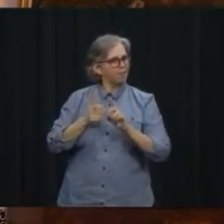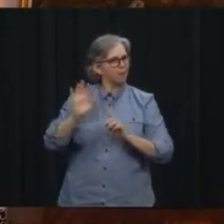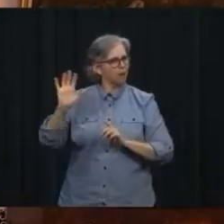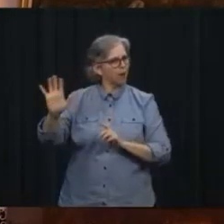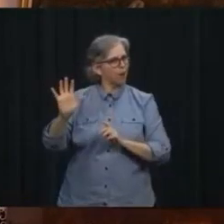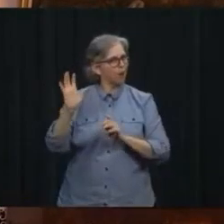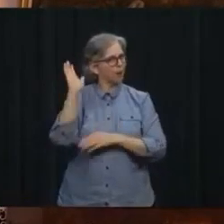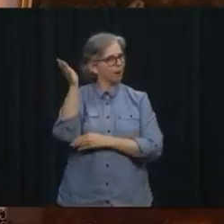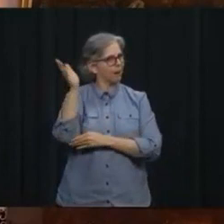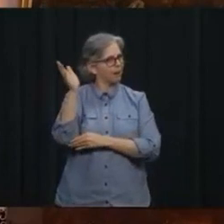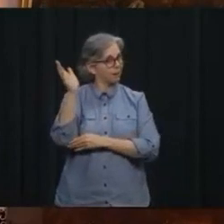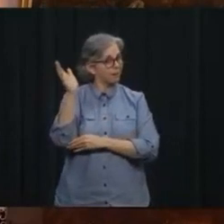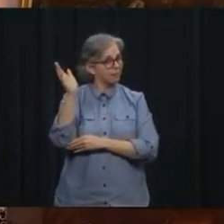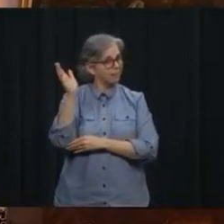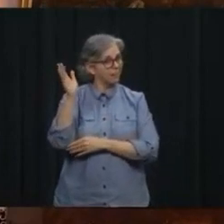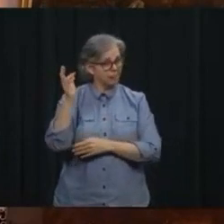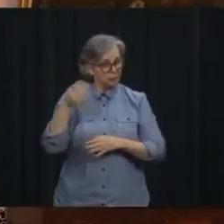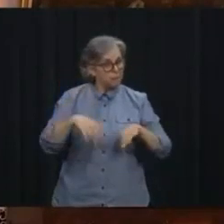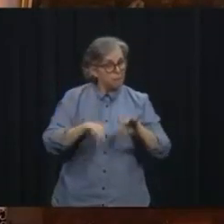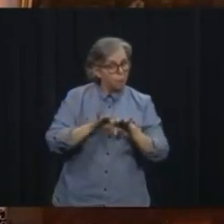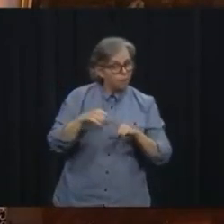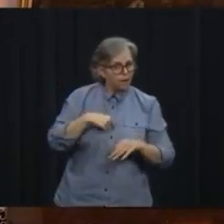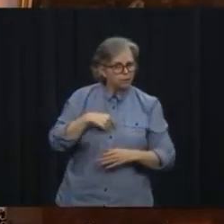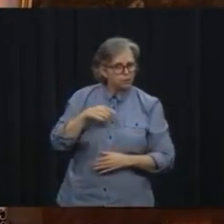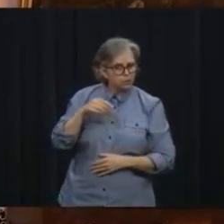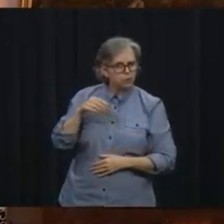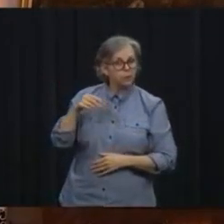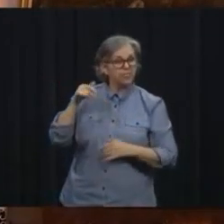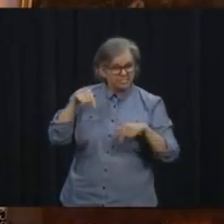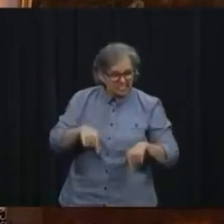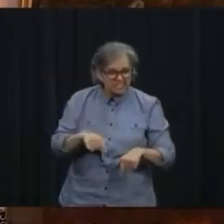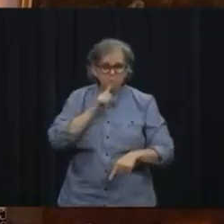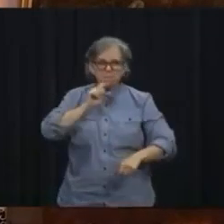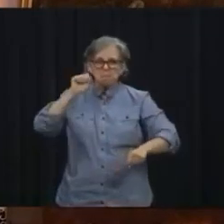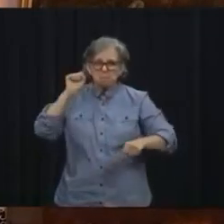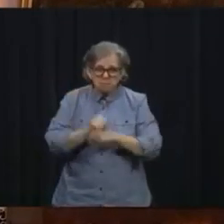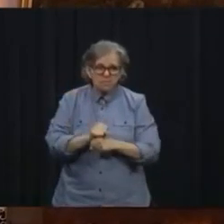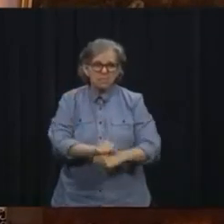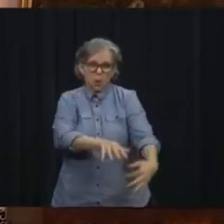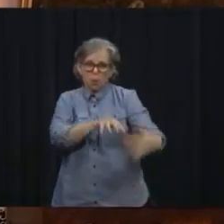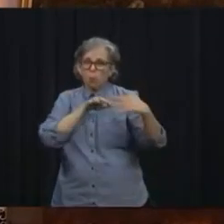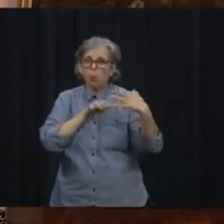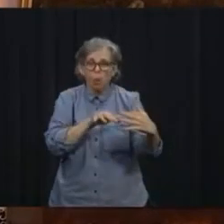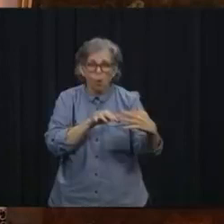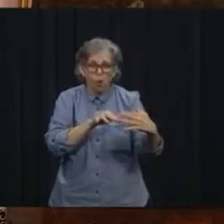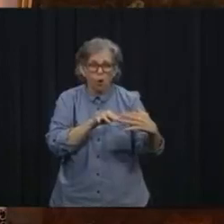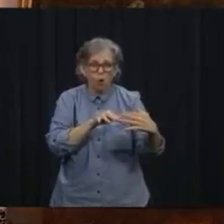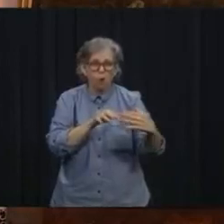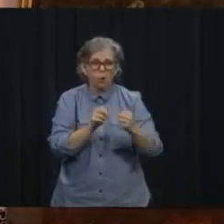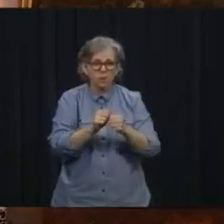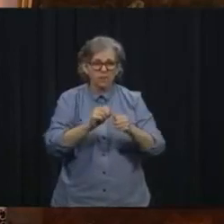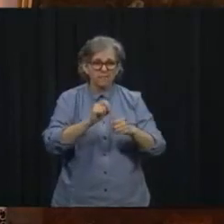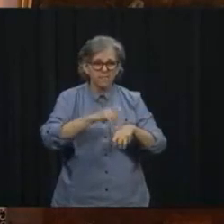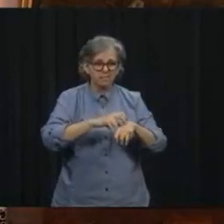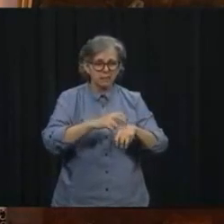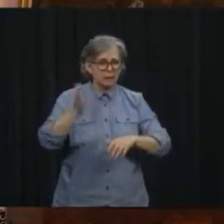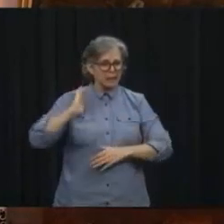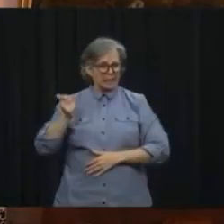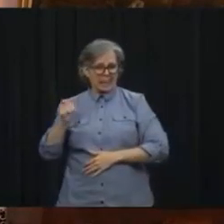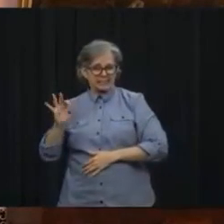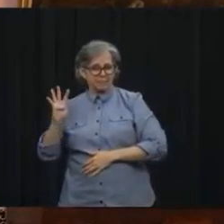I didn't make up the term no ordinary time. That was used by First Lady Eleanor Roosevelt at the